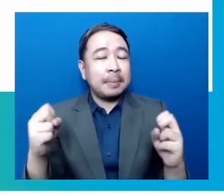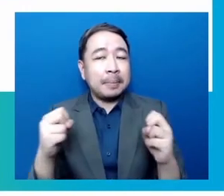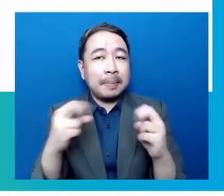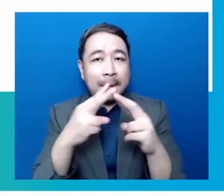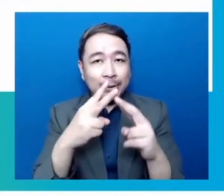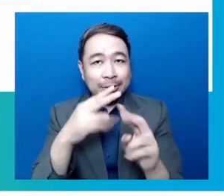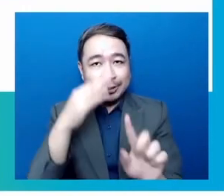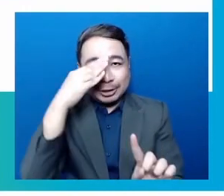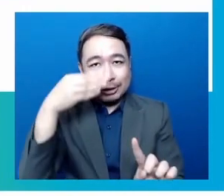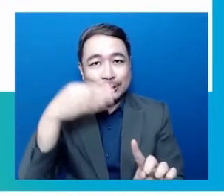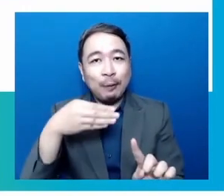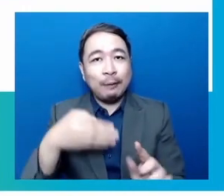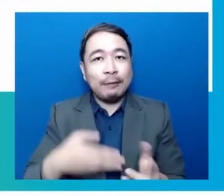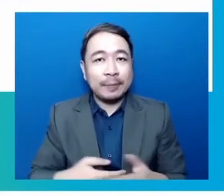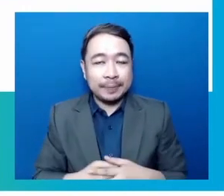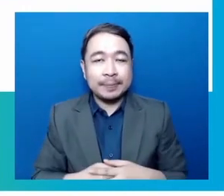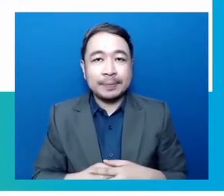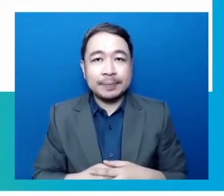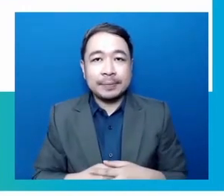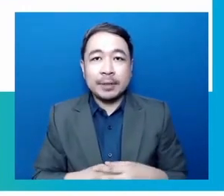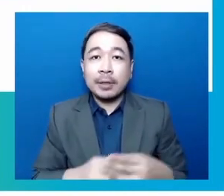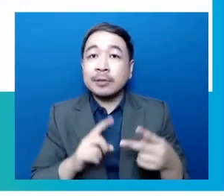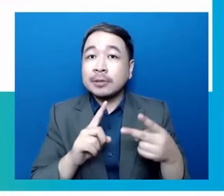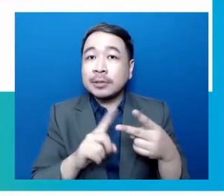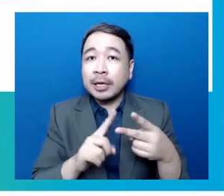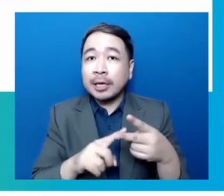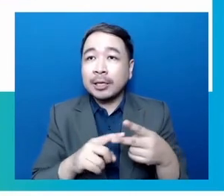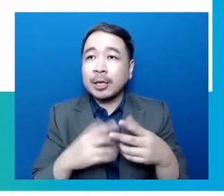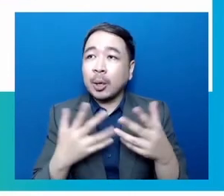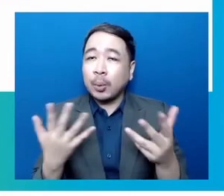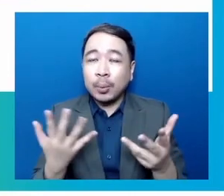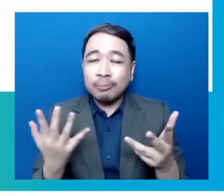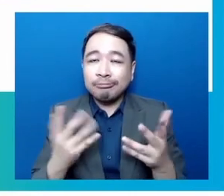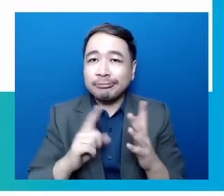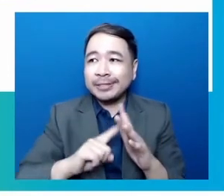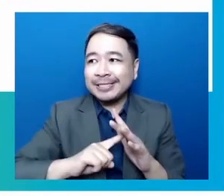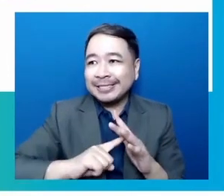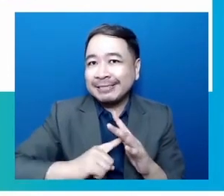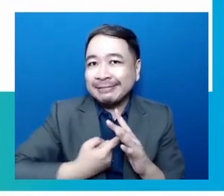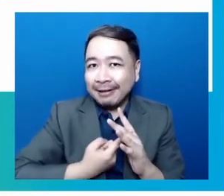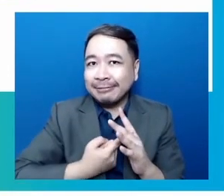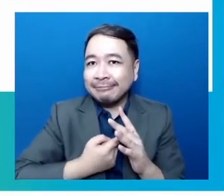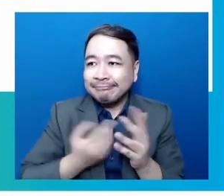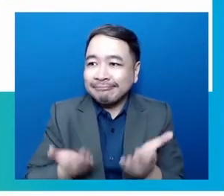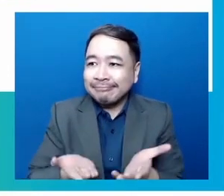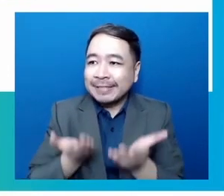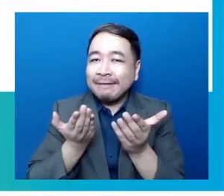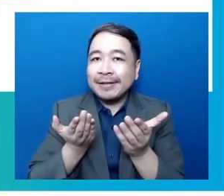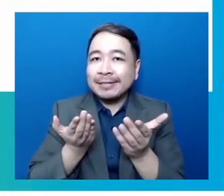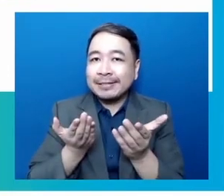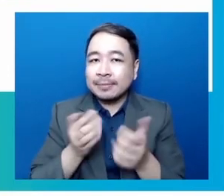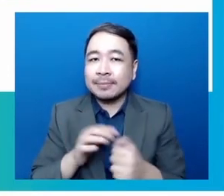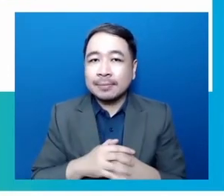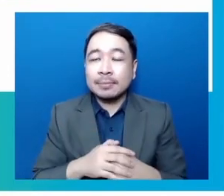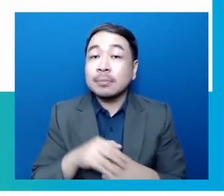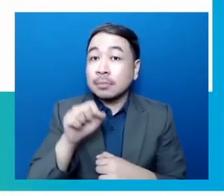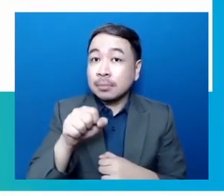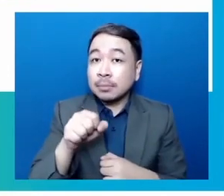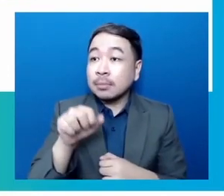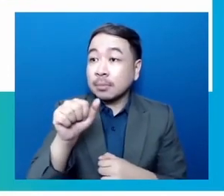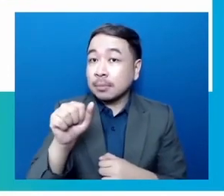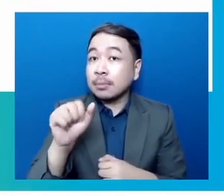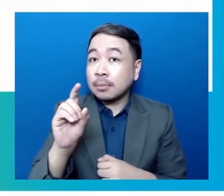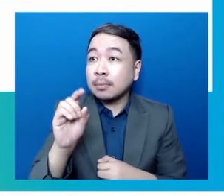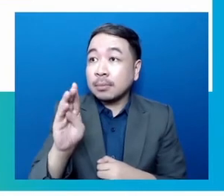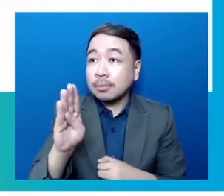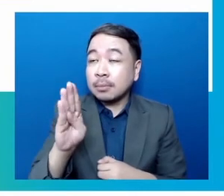Sources of leverage. Yes, I believe ADB has leverage, and I